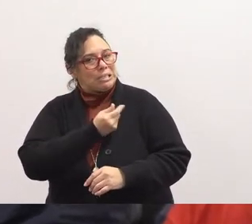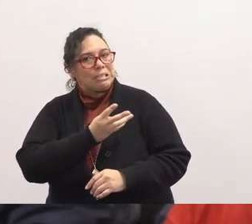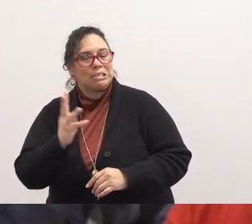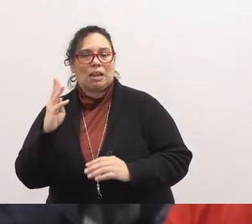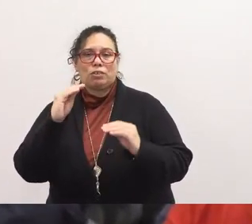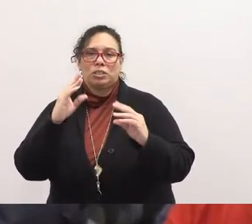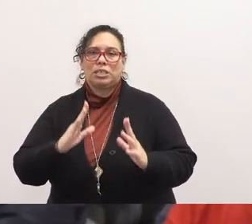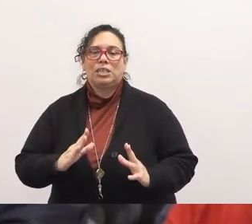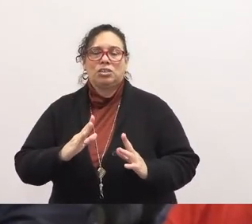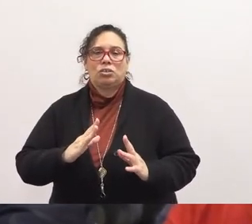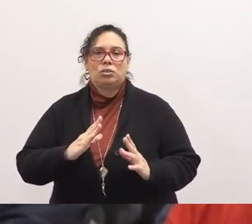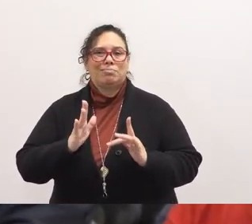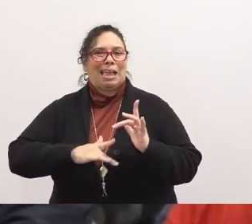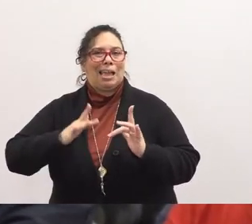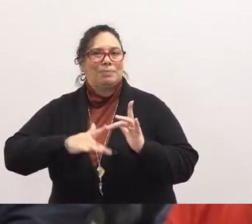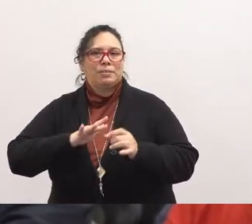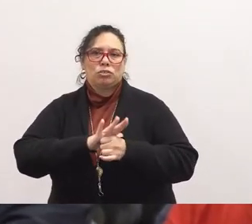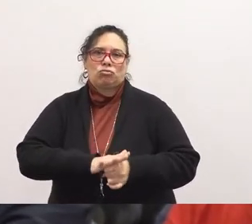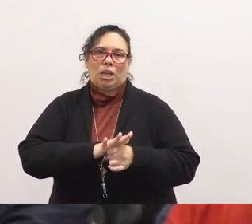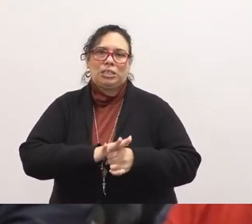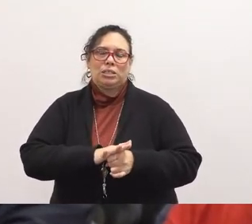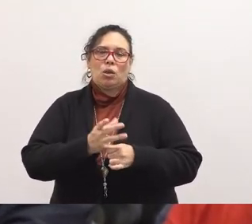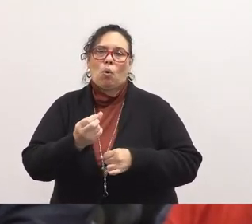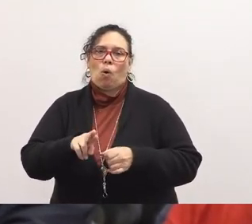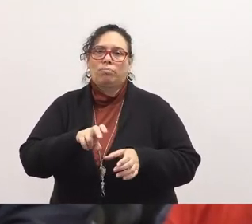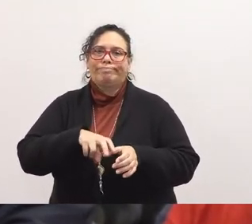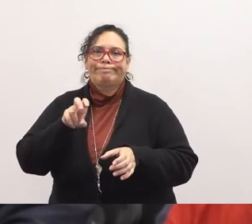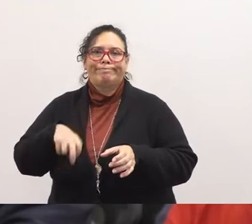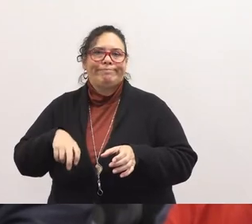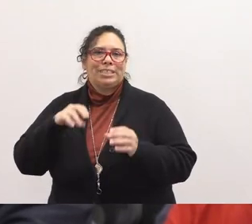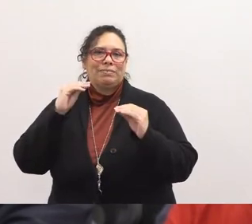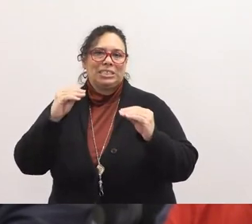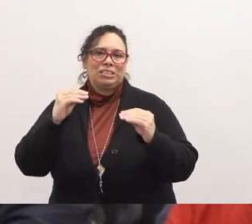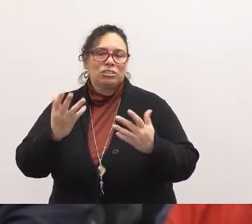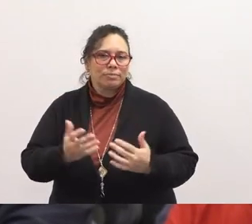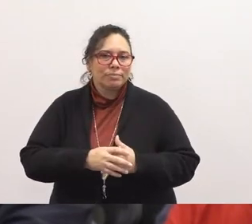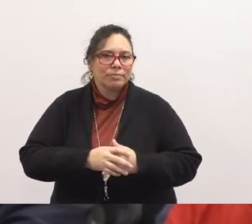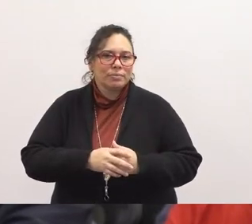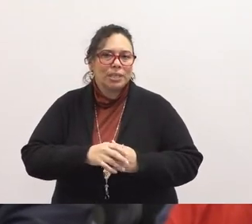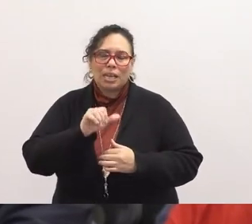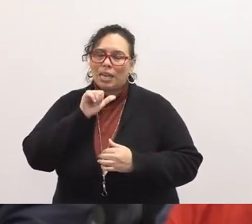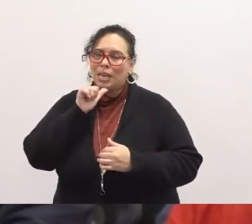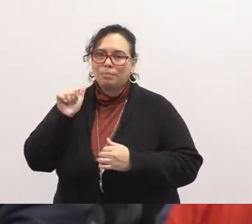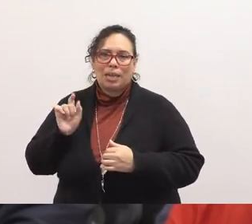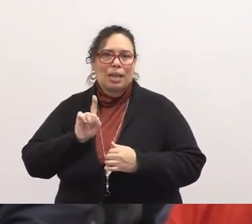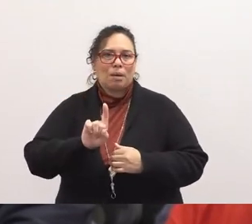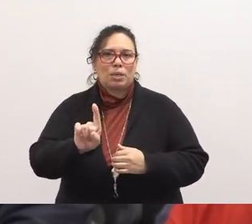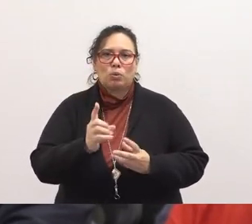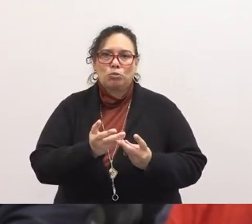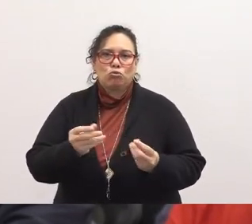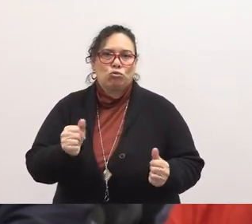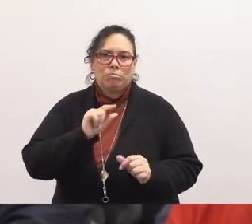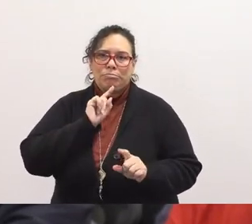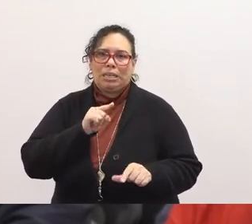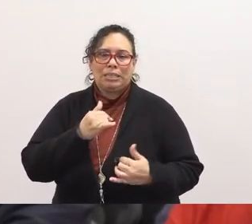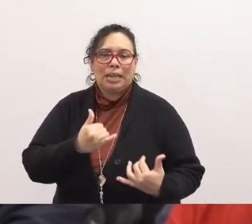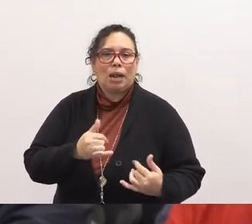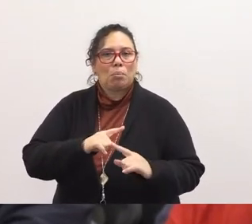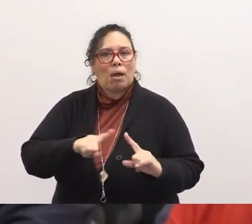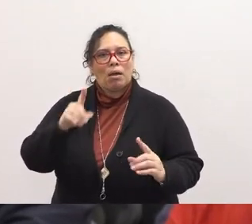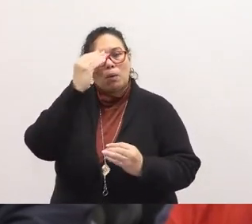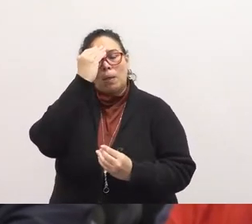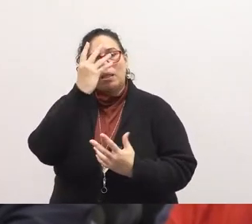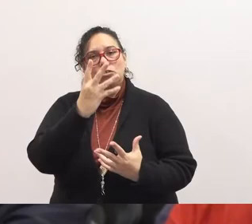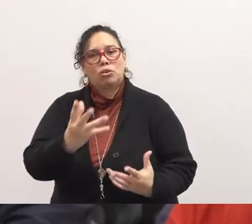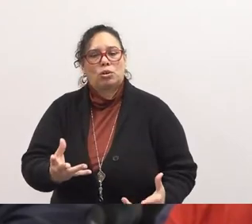who have taken stress leaves or stepped away from teaching entirely. I do not come to you with a solution today, but I just wanted to let you know